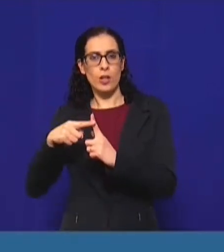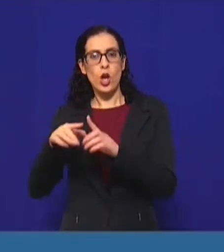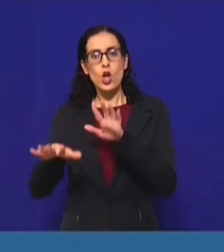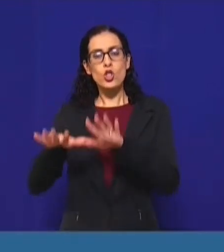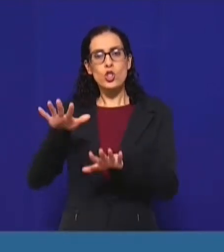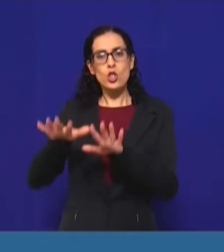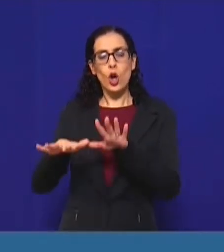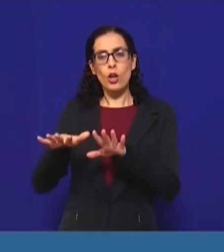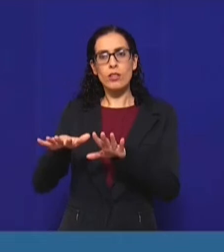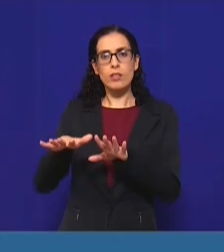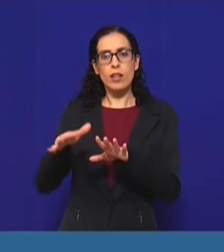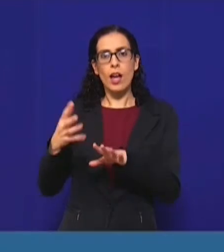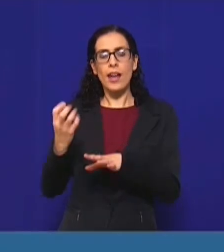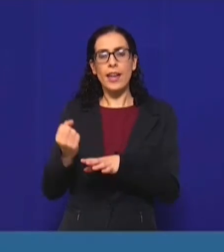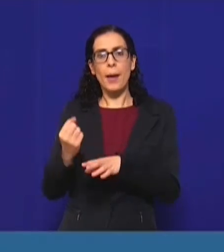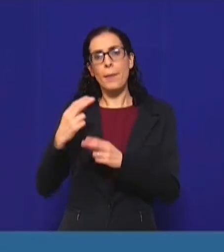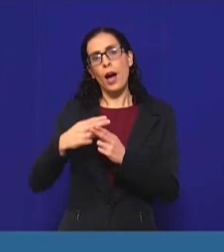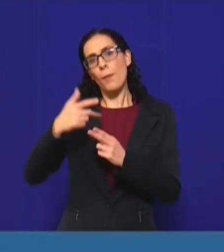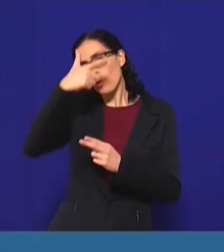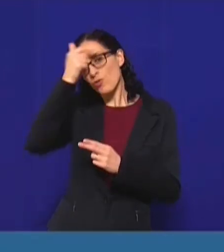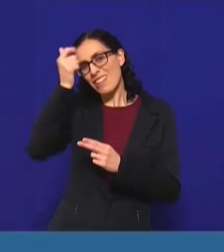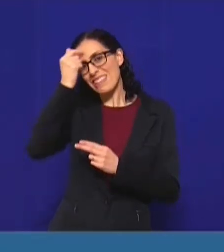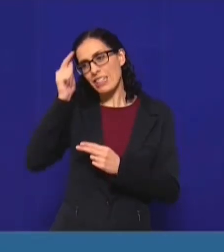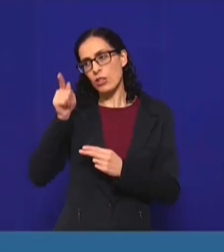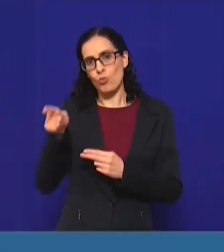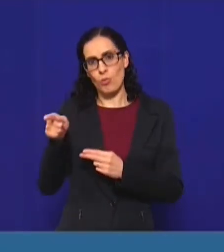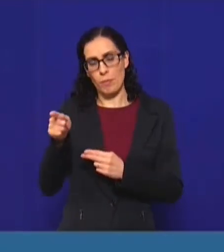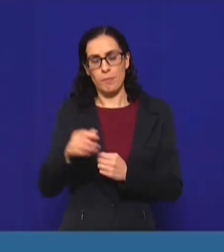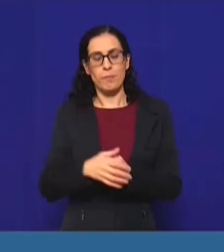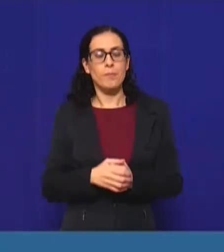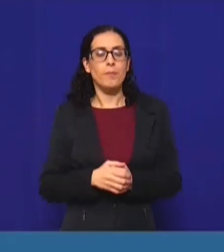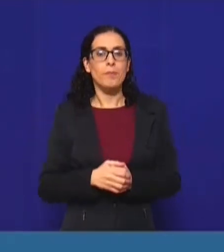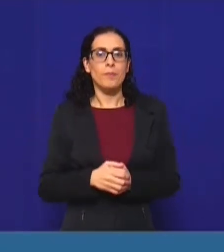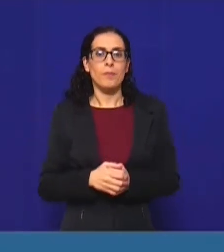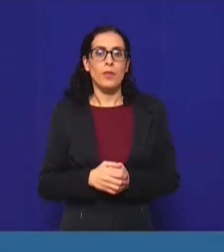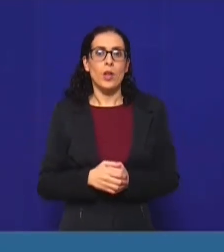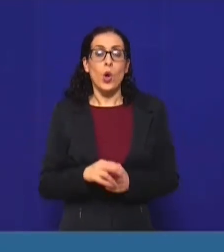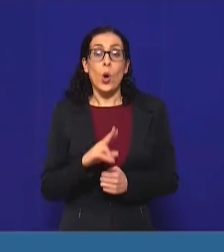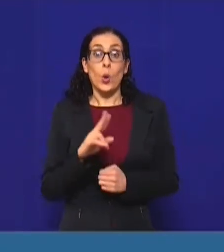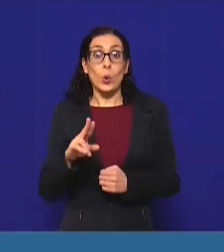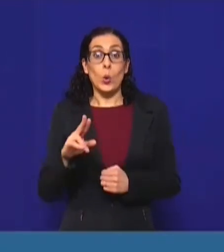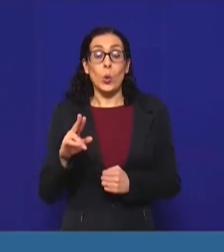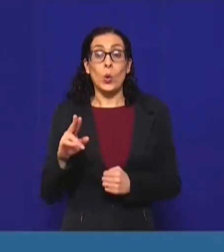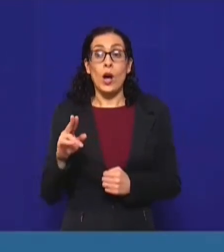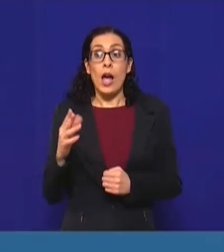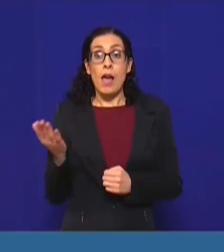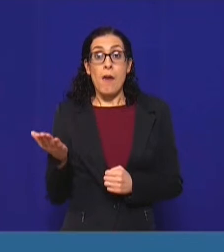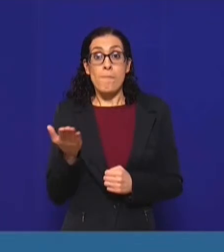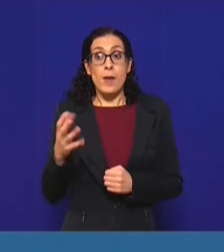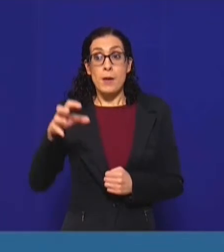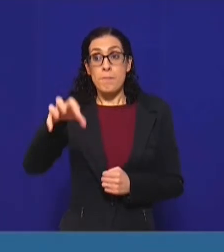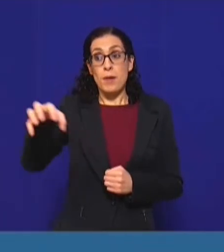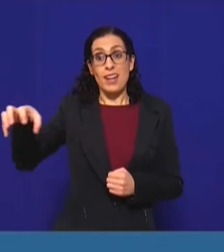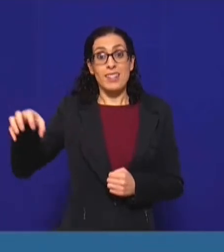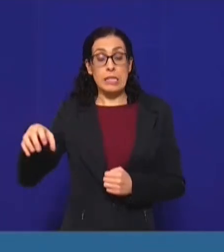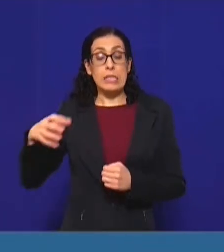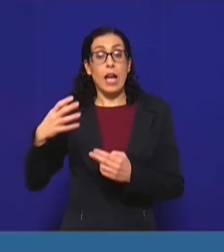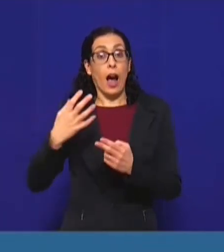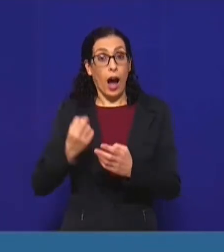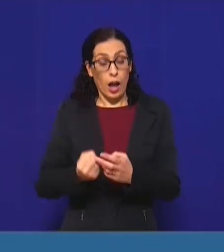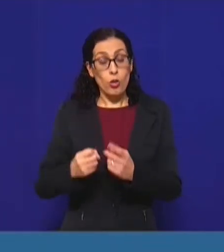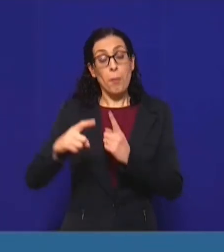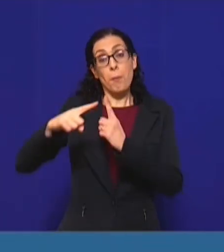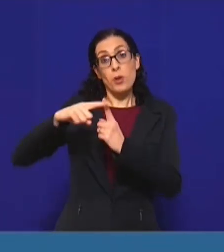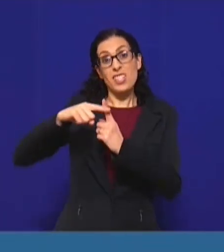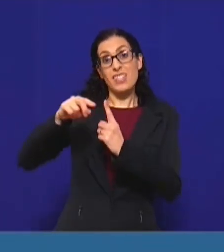għat-total tal-numru ta' swab tests li huma jkun qegħdin jagħmlu. U dawk il-pajjiżi fejn huma jkollhom positivity rate li